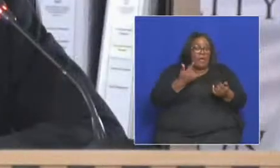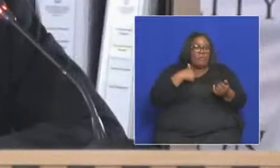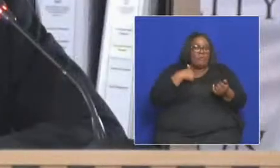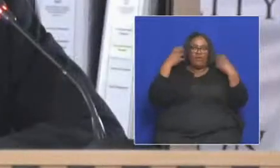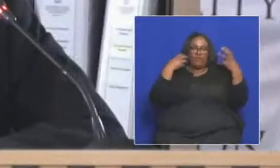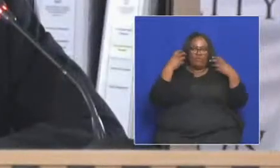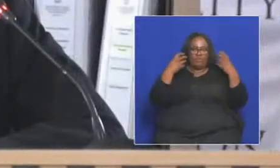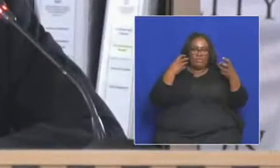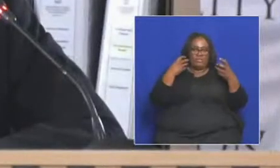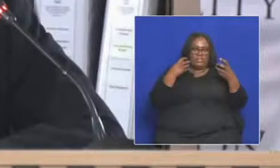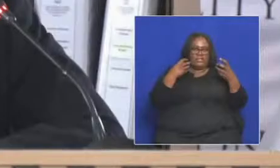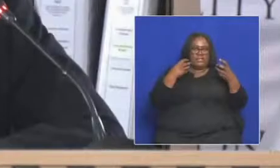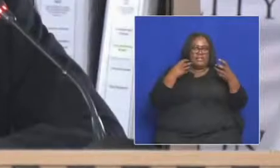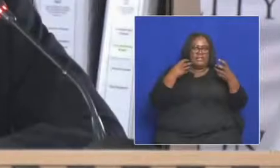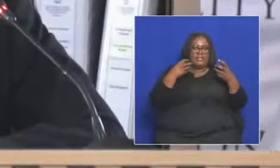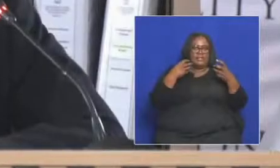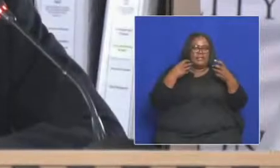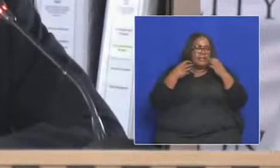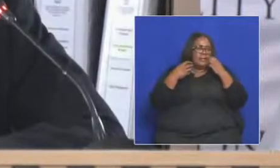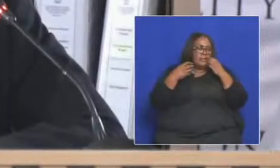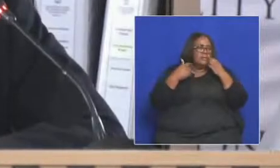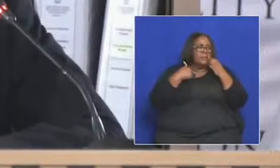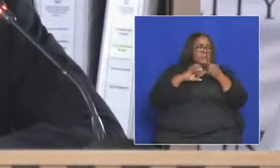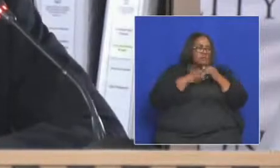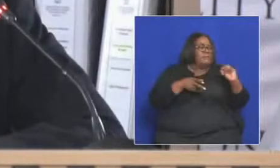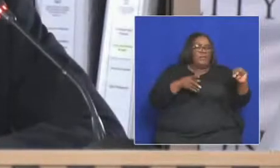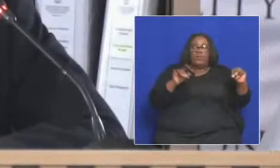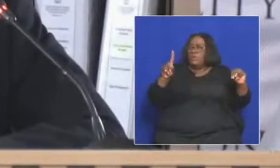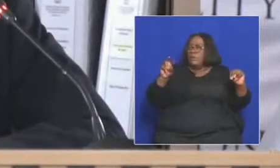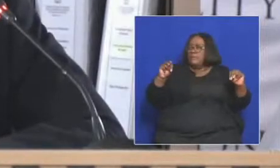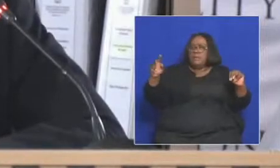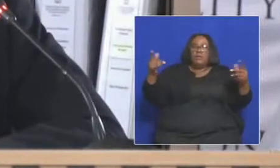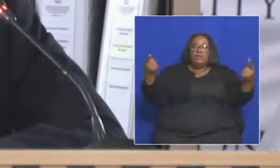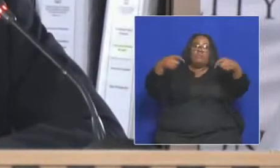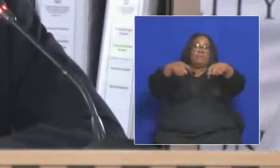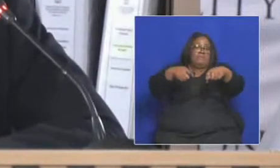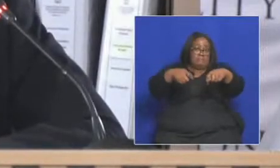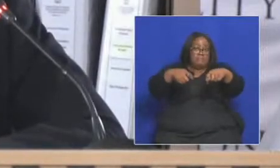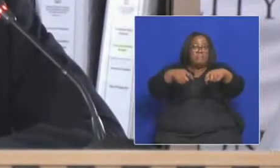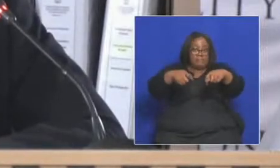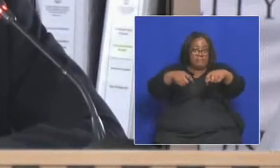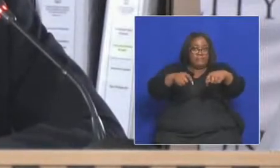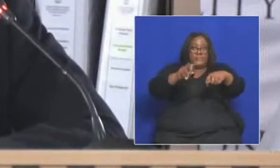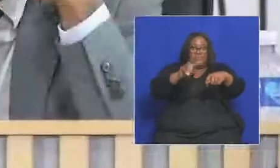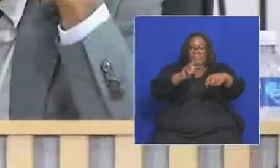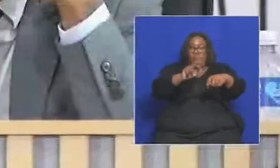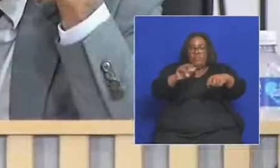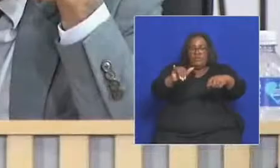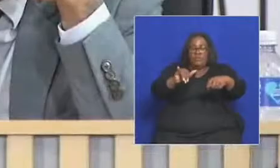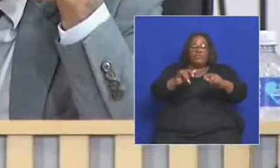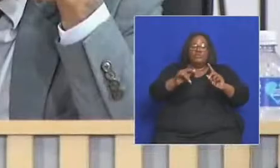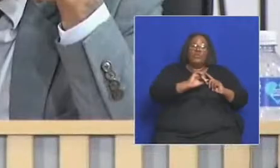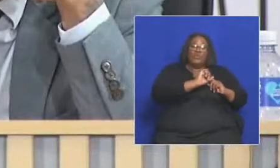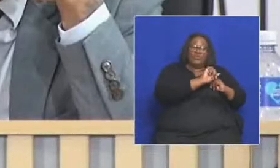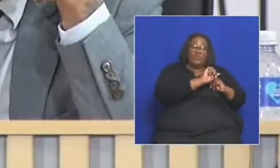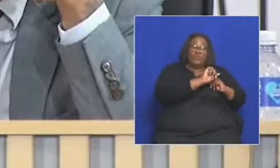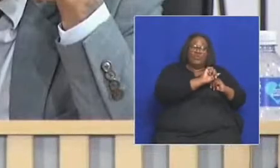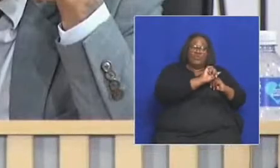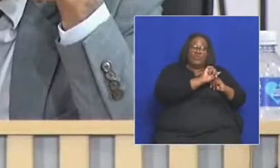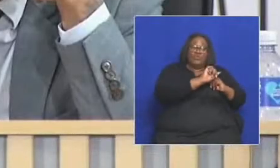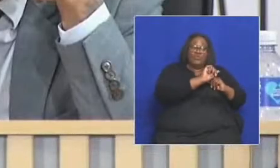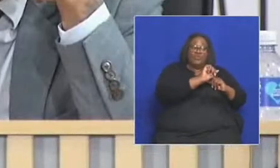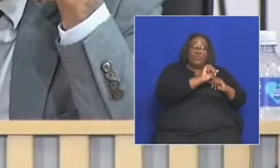confusion, you don't assist me, I'll try again. You both have invested 1 million each, it's 2 suppliers. The RFQ is yours. You buy